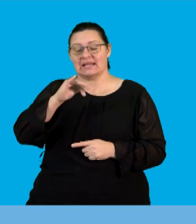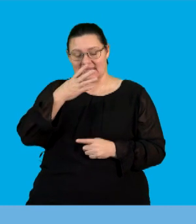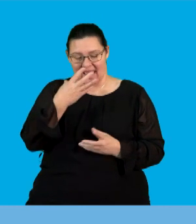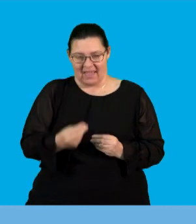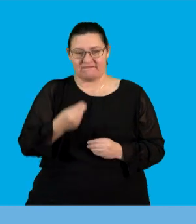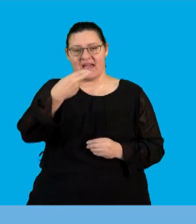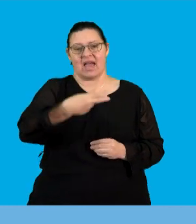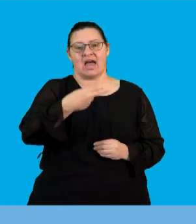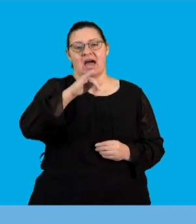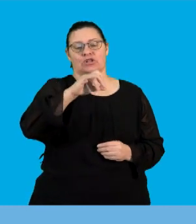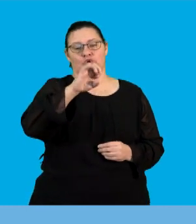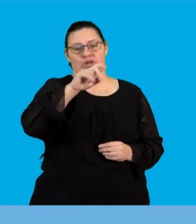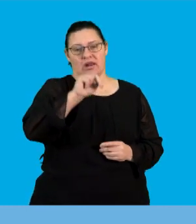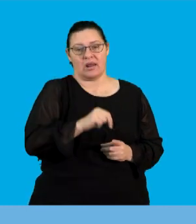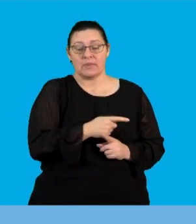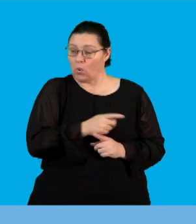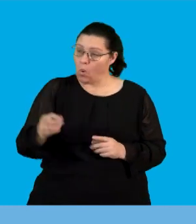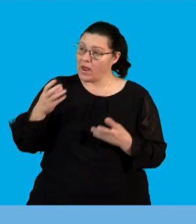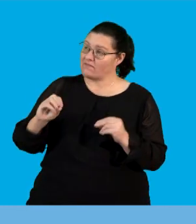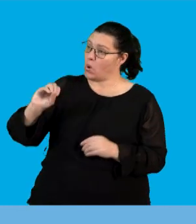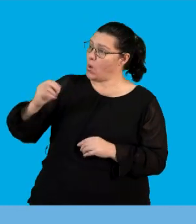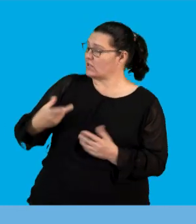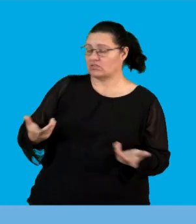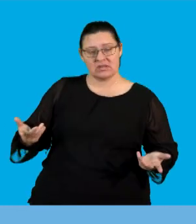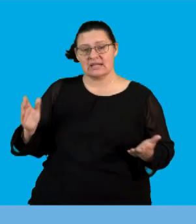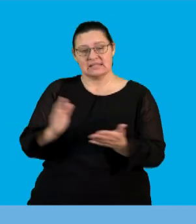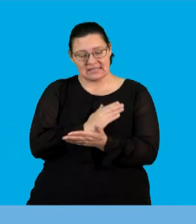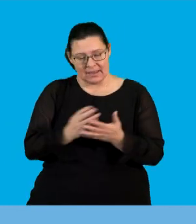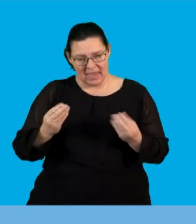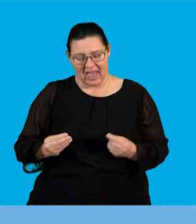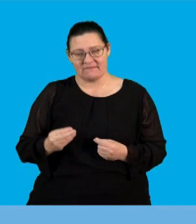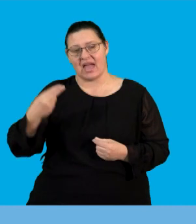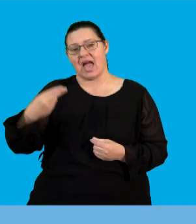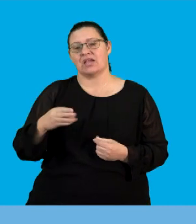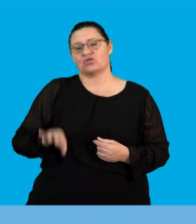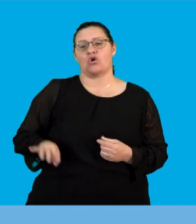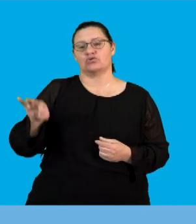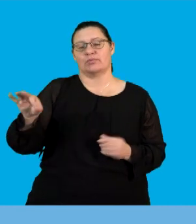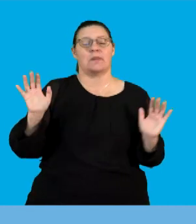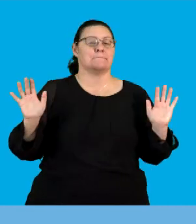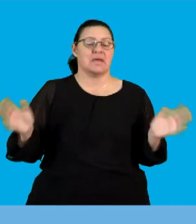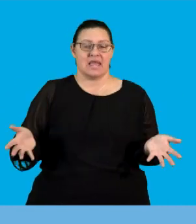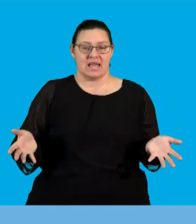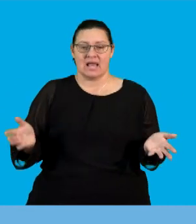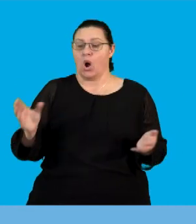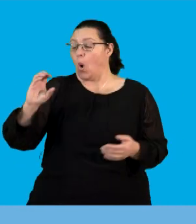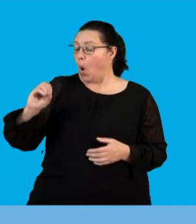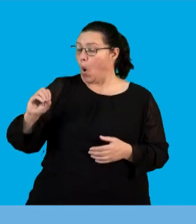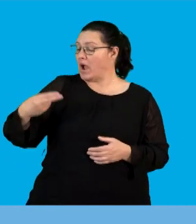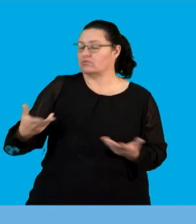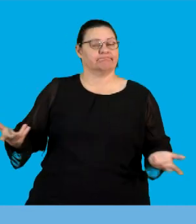have hydrogen, but then not all bases have the OH. Some have just the H to donate or to contribute into the